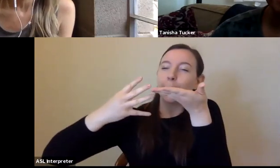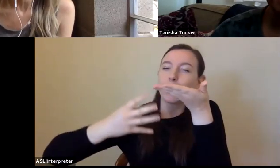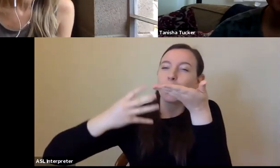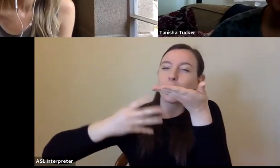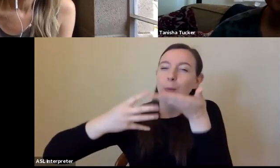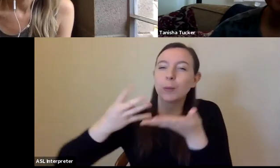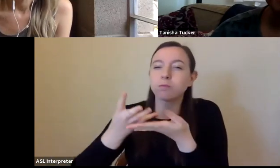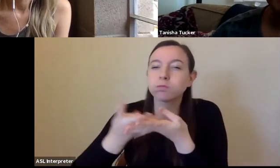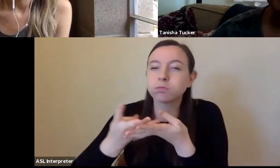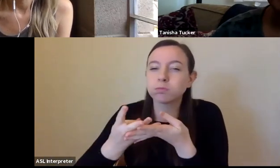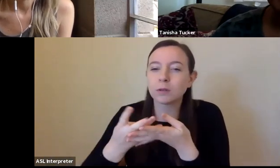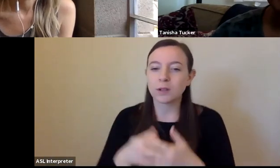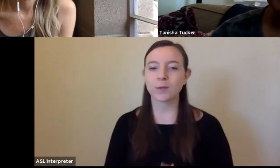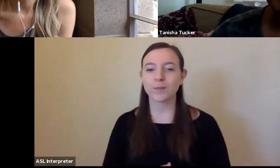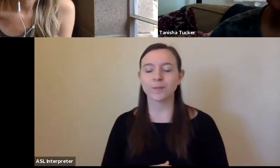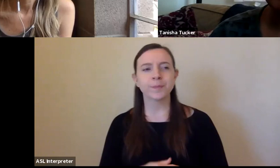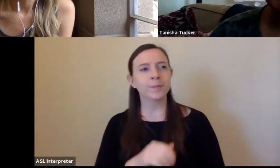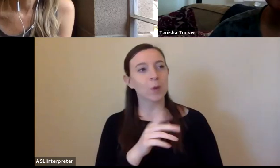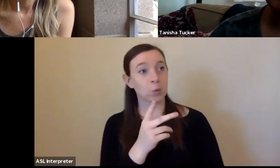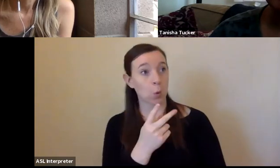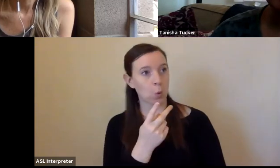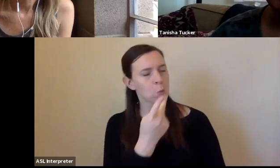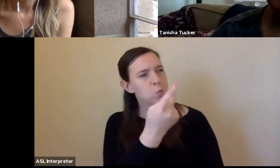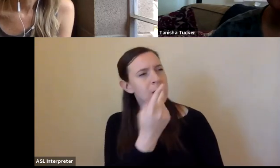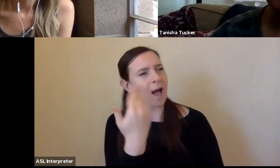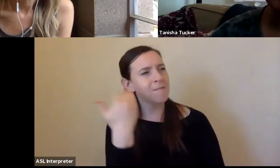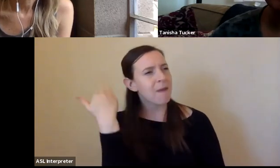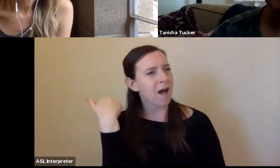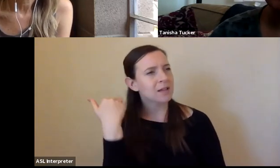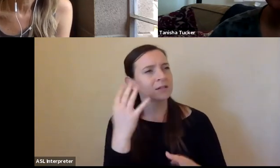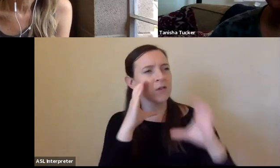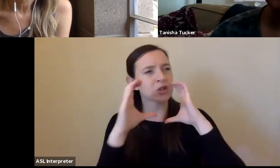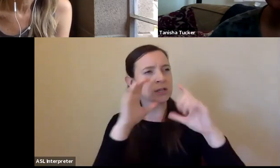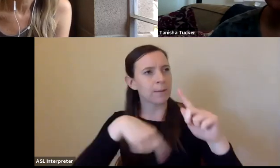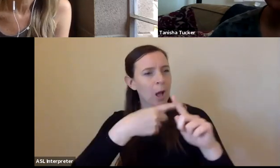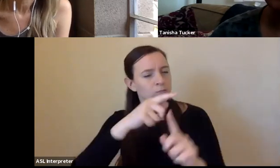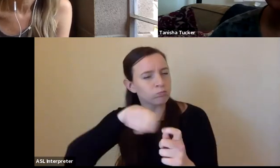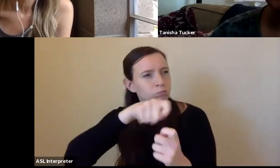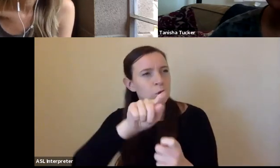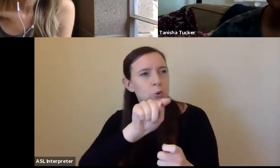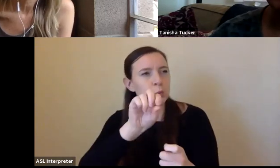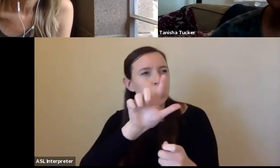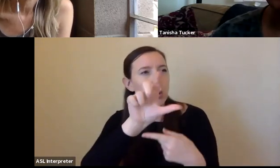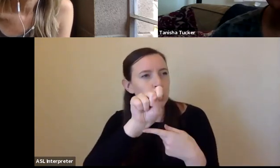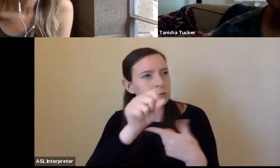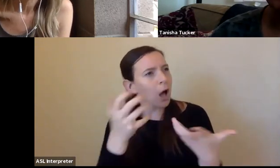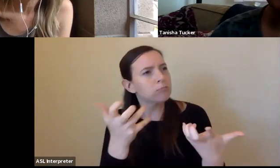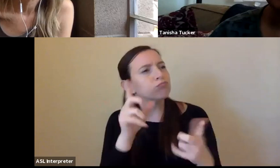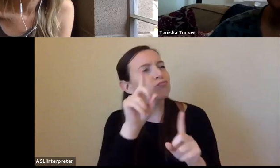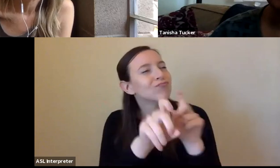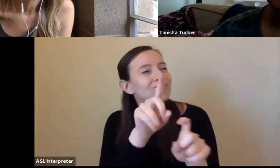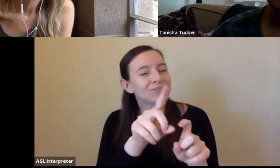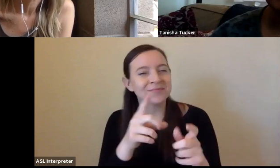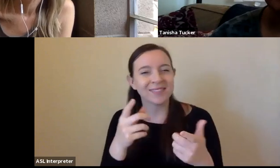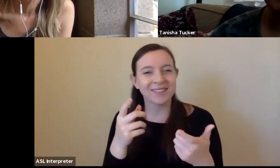want to ask you a little bit more about those. But I remember saying, you know, so these tools are the tools that these look like